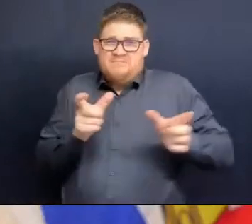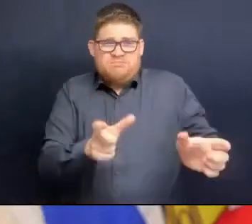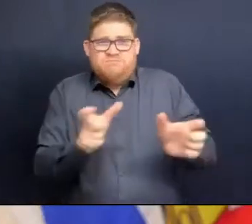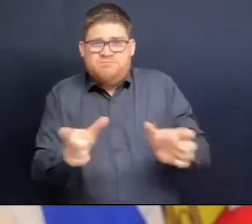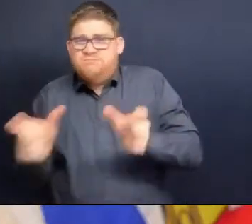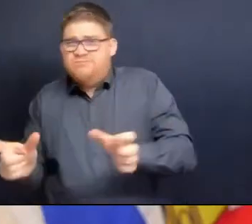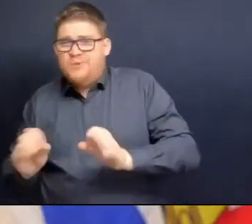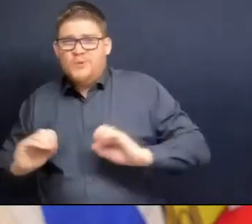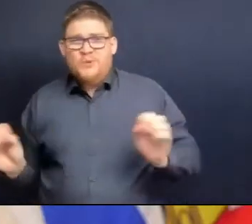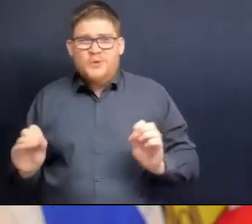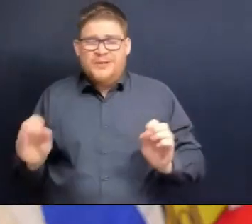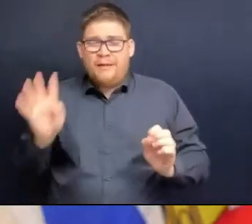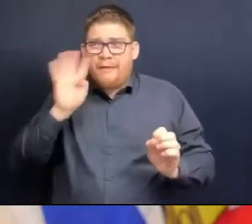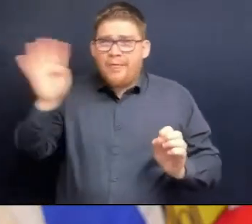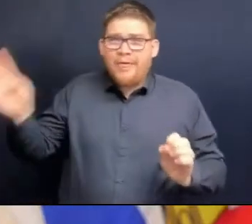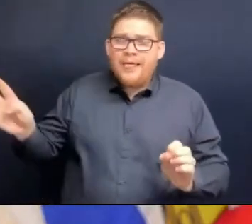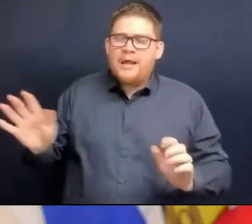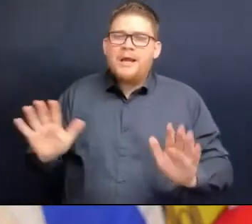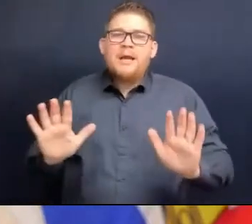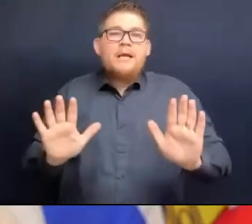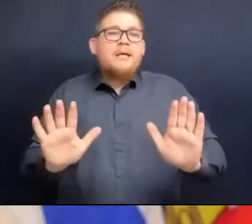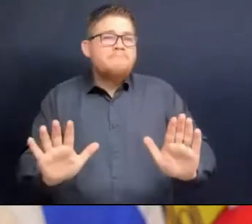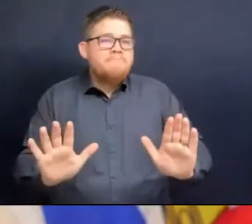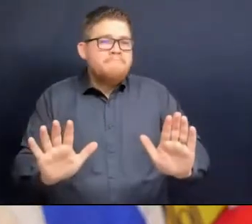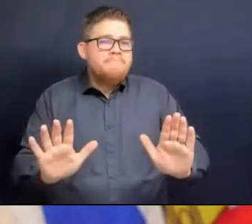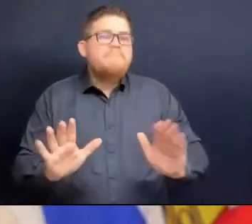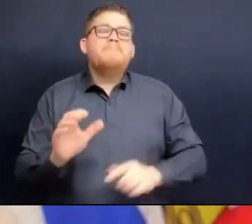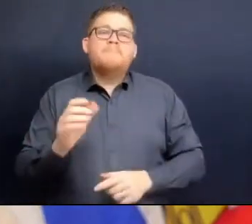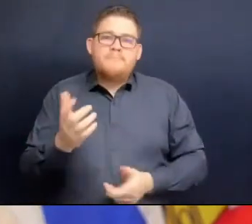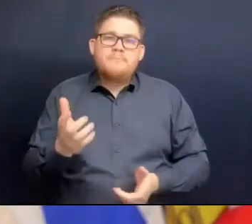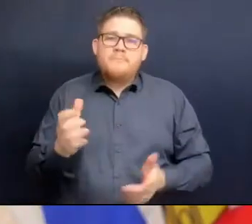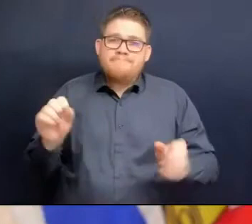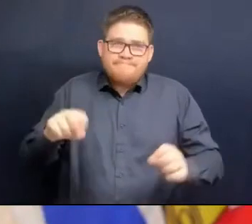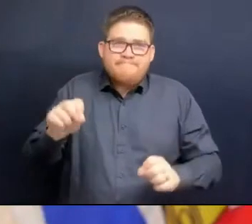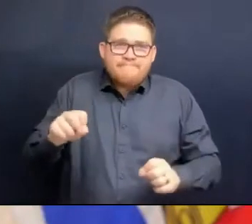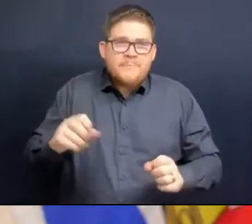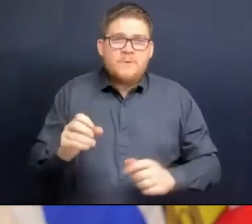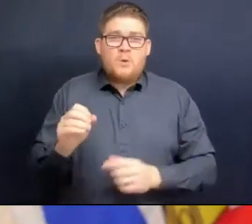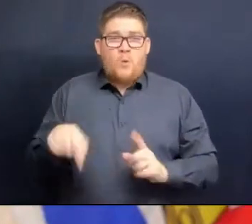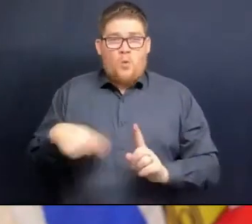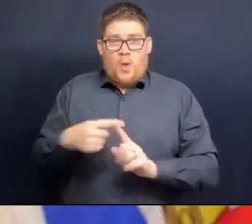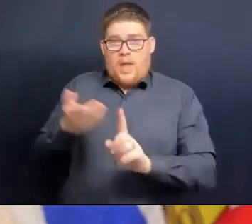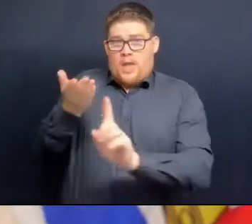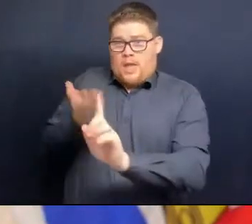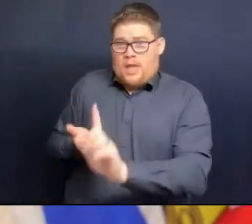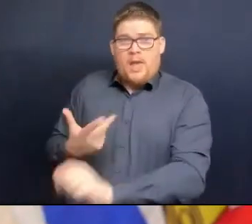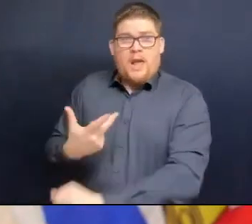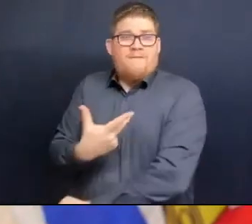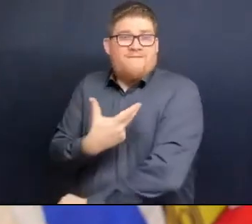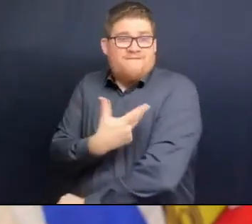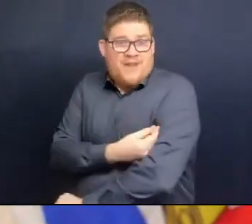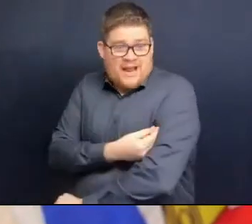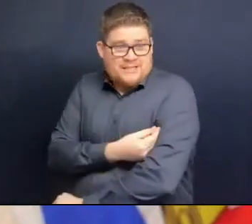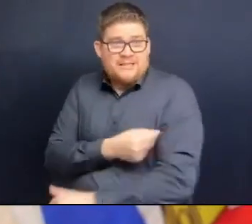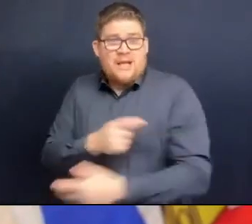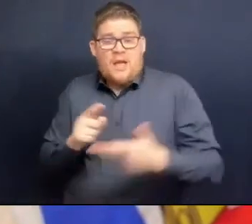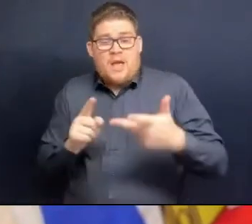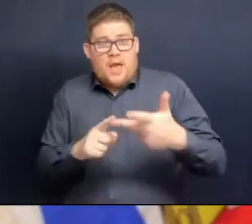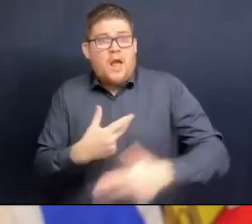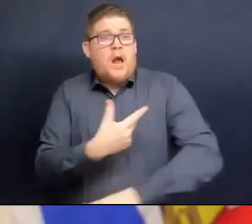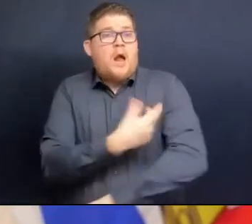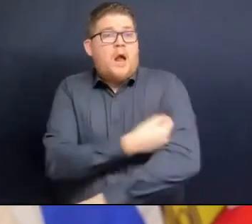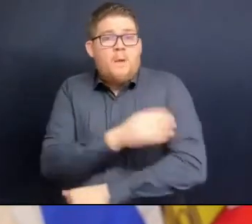which is absolutely true. And we do get a boost to that prevention of transmission when people get their booster